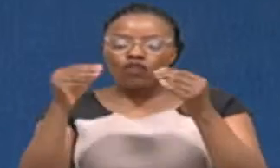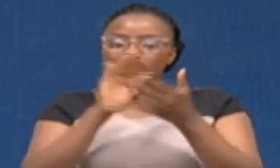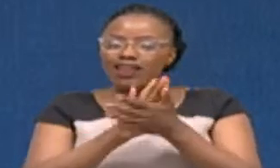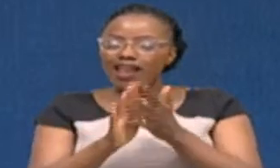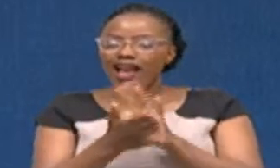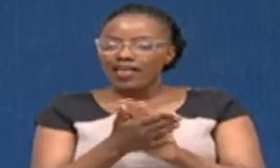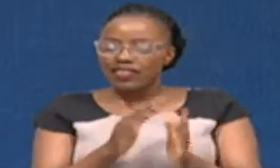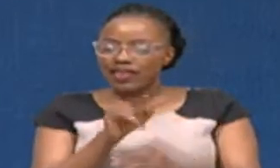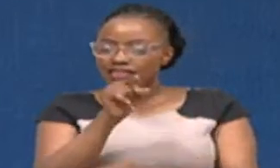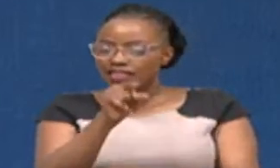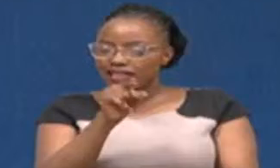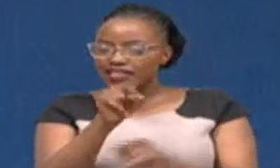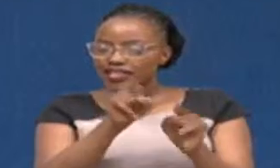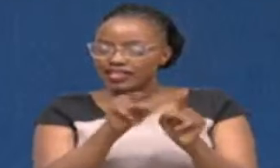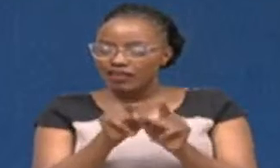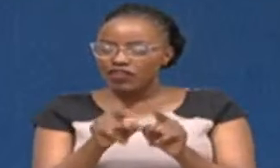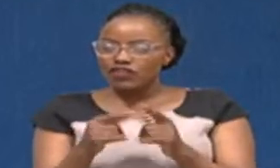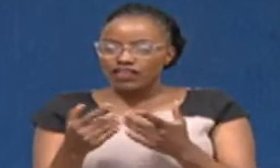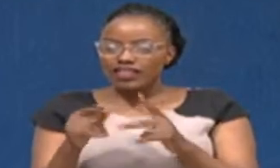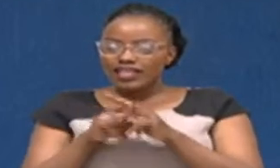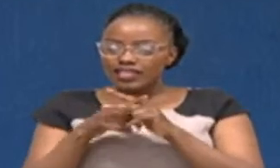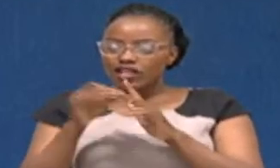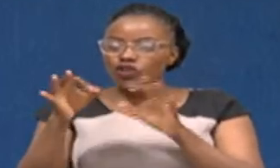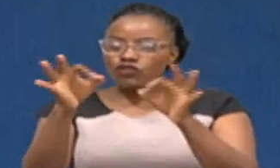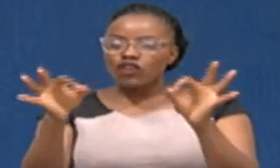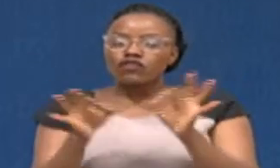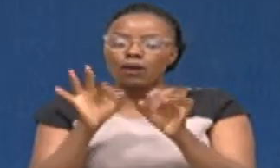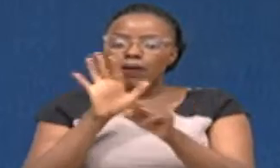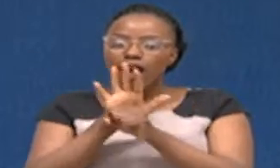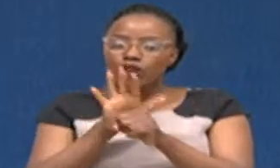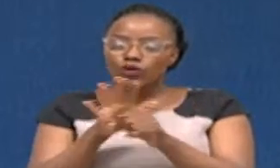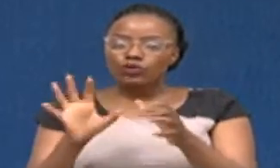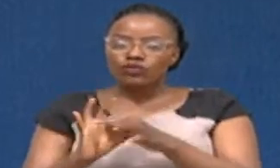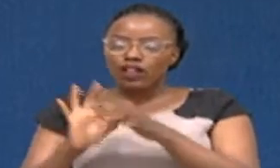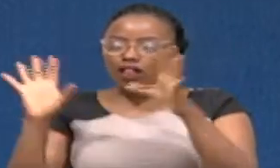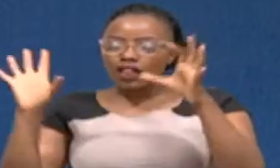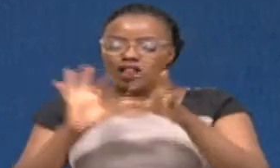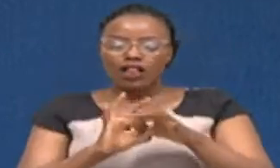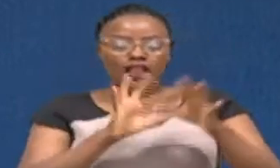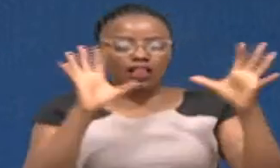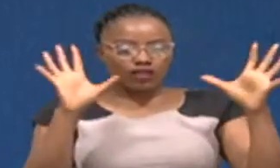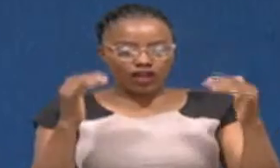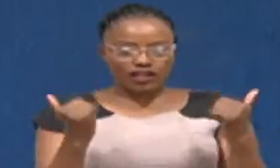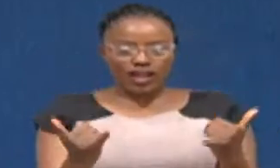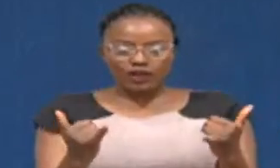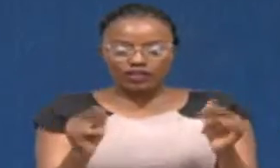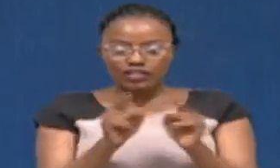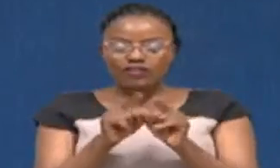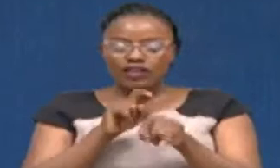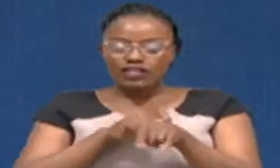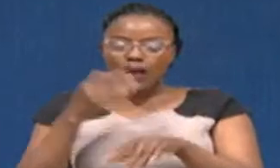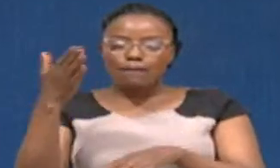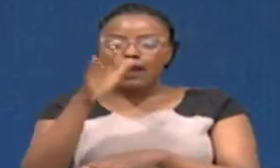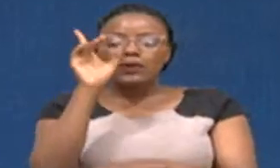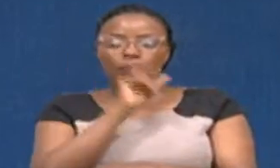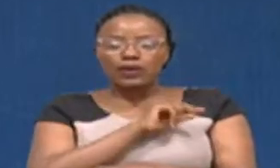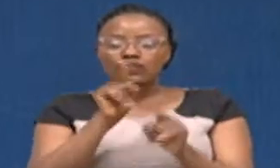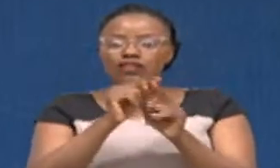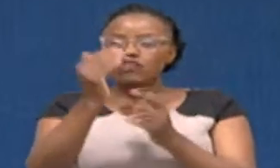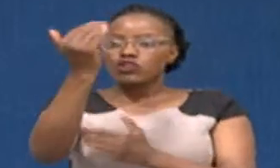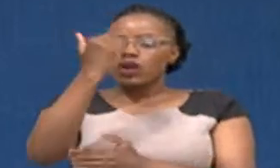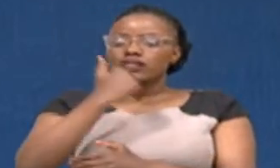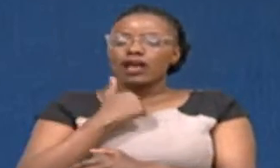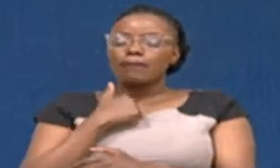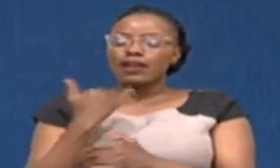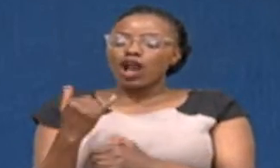anything. This was the genesis of many families breaking down. Okay. Now, even when we came back now, as you asked me,